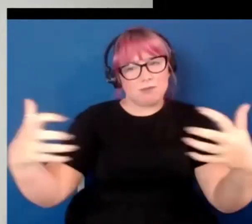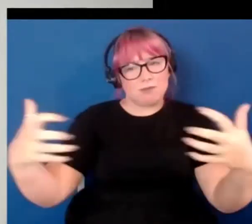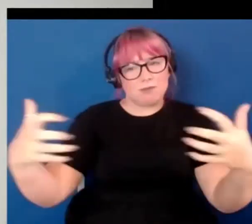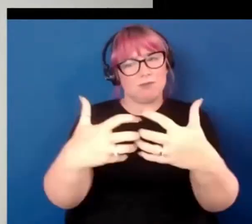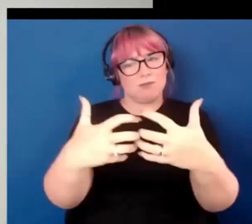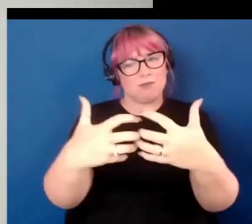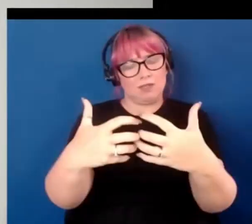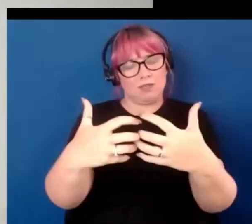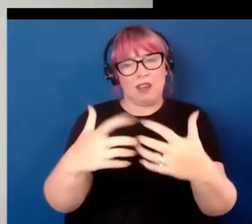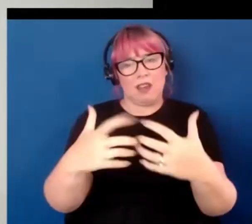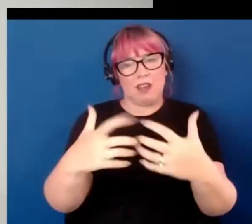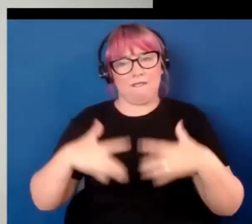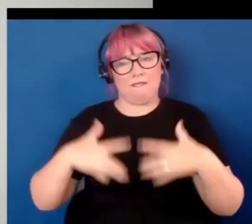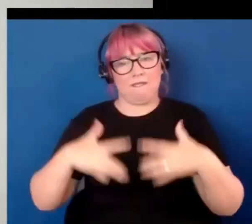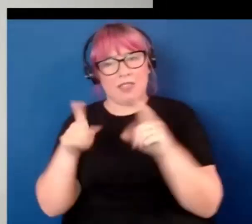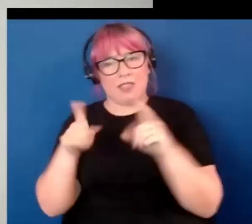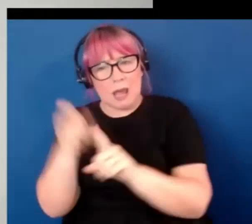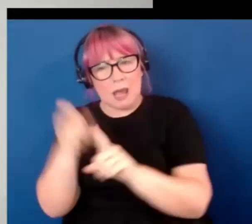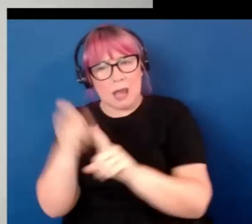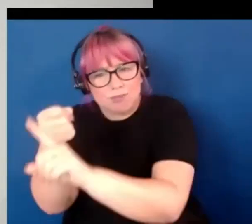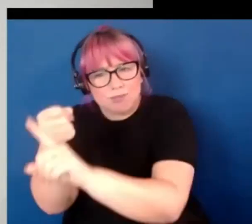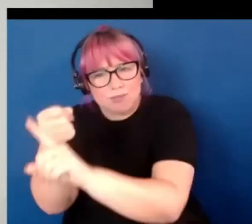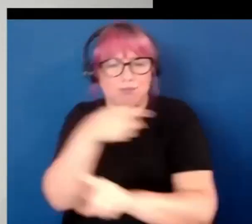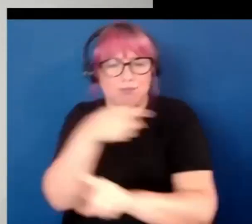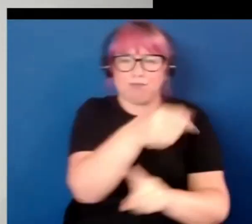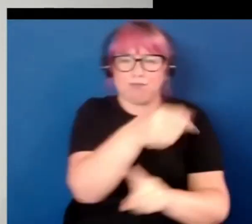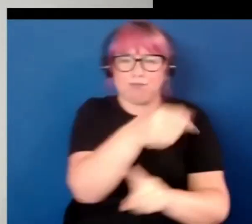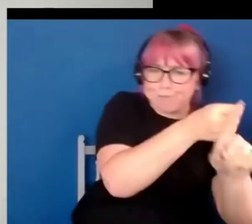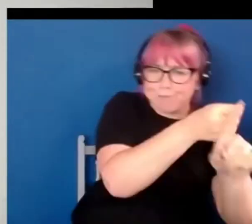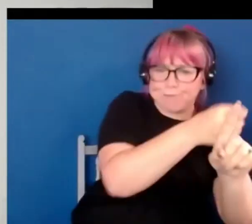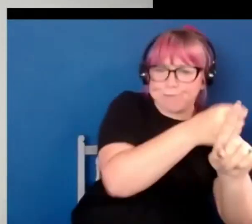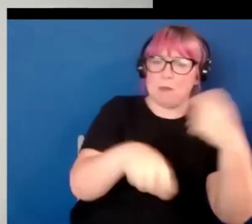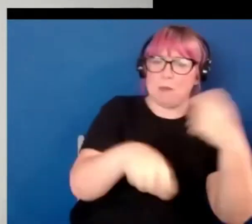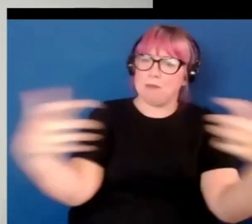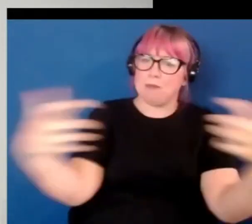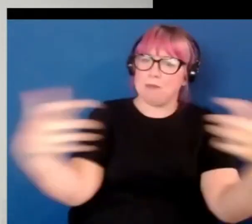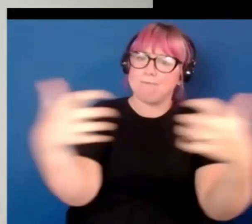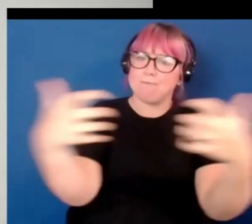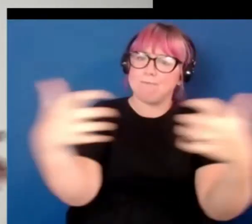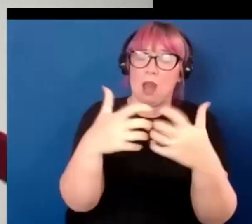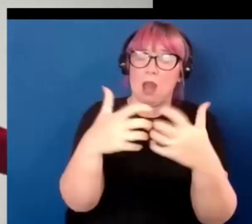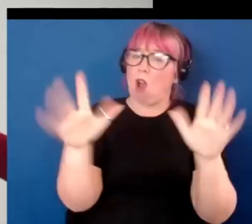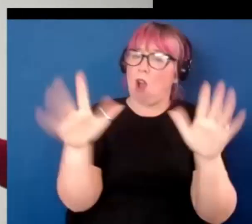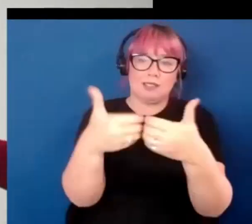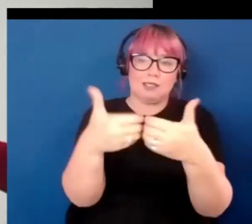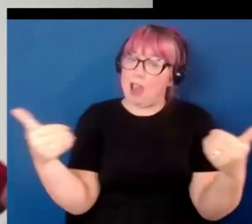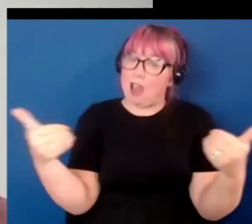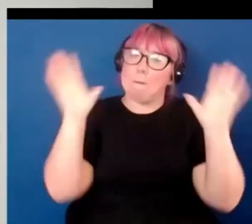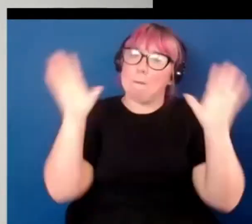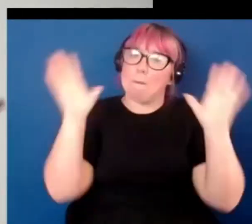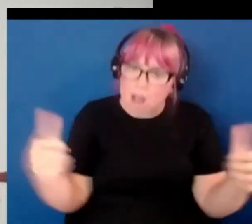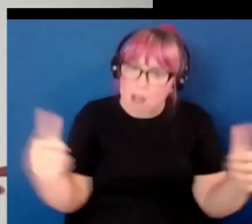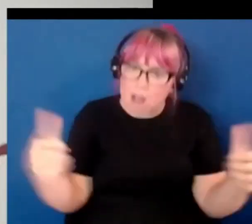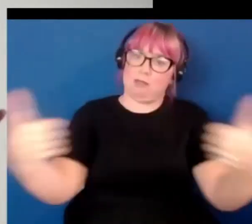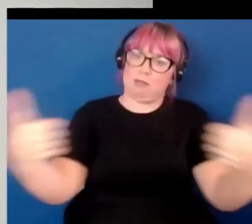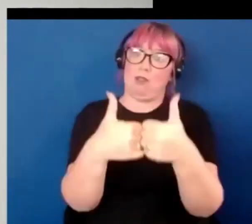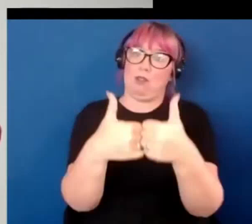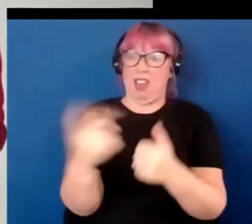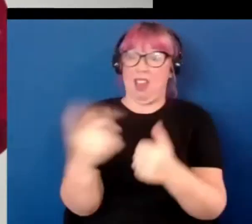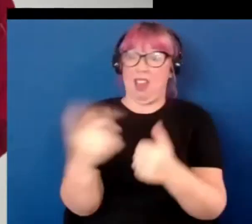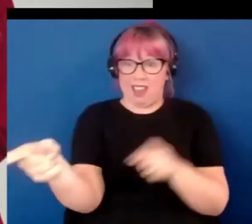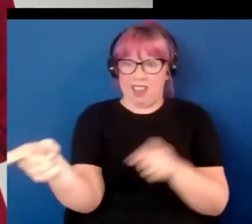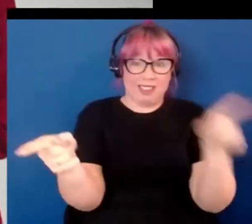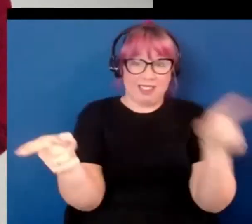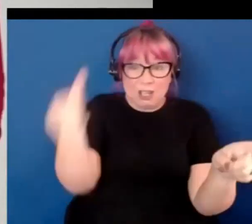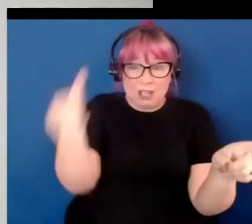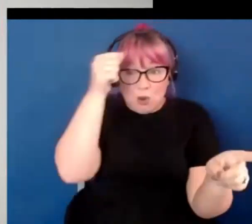when we don't let those who are trying to grind us down divide us. They both knew their struggles were the same, that the same